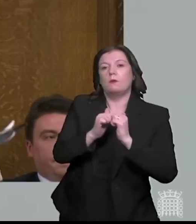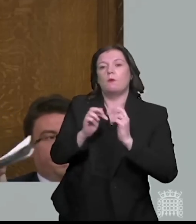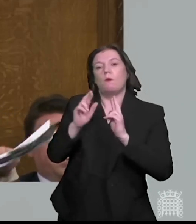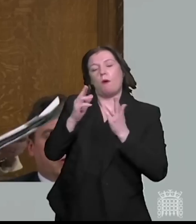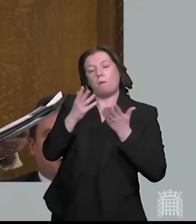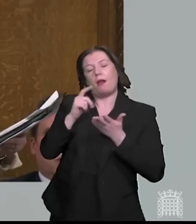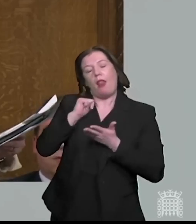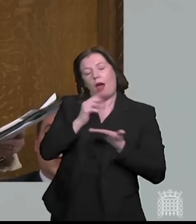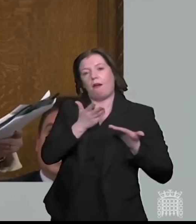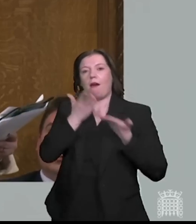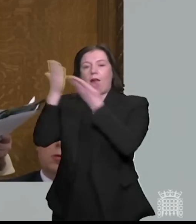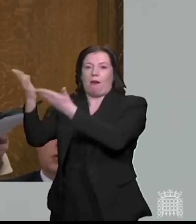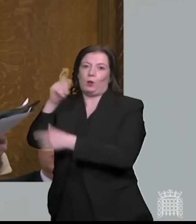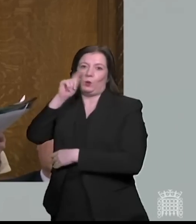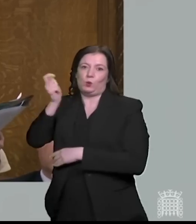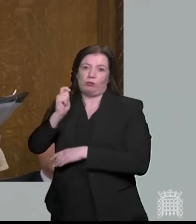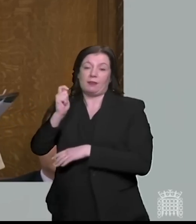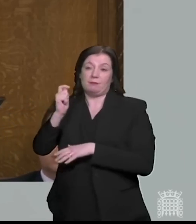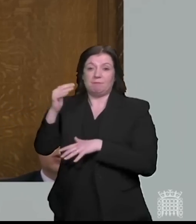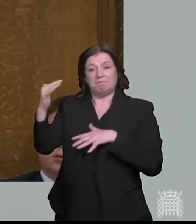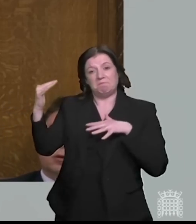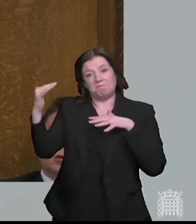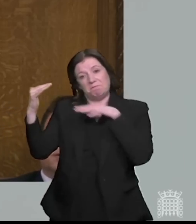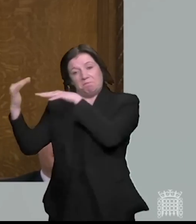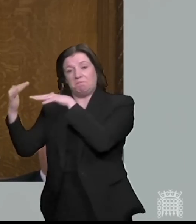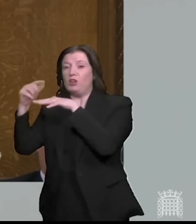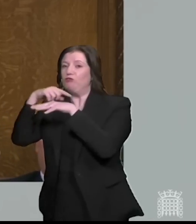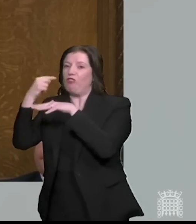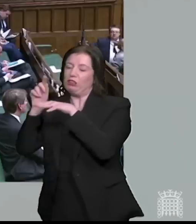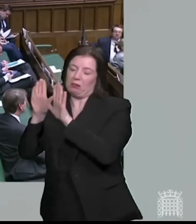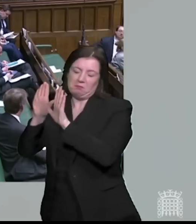luck and to beat back the Russian invader.